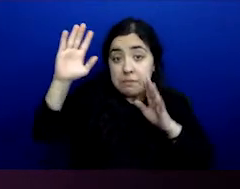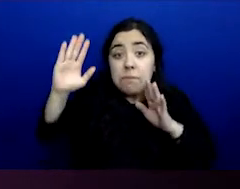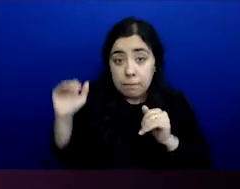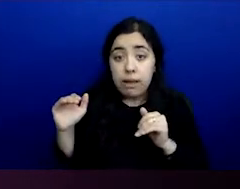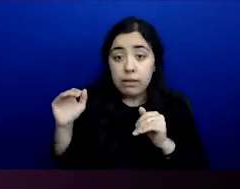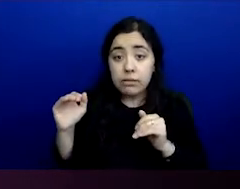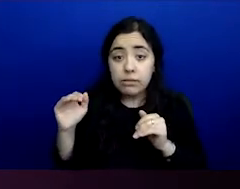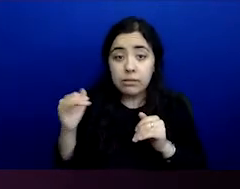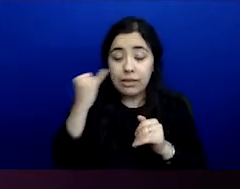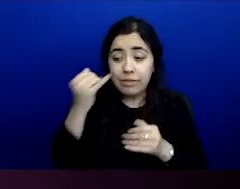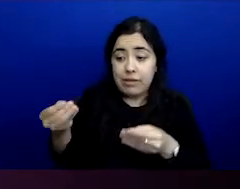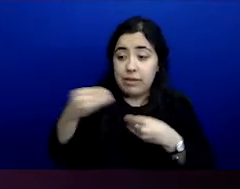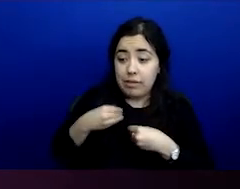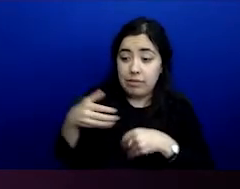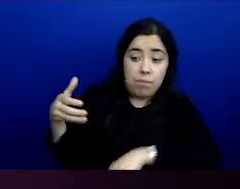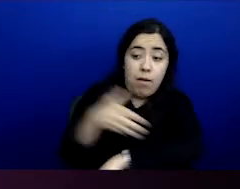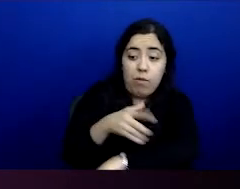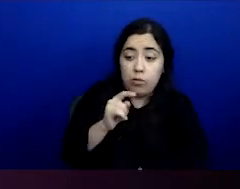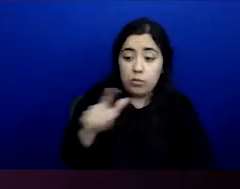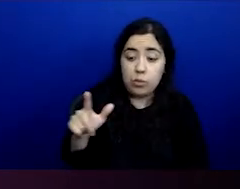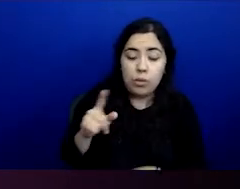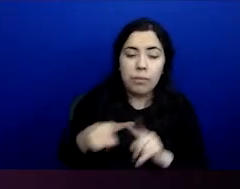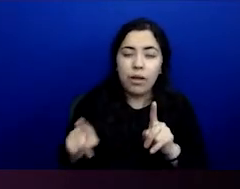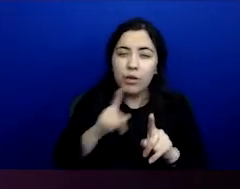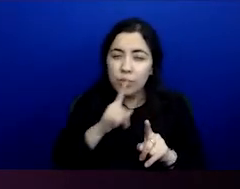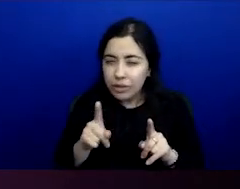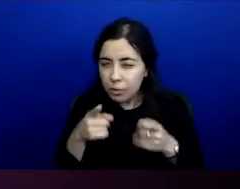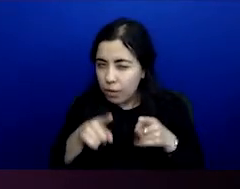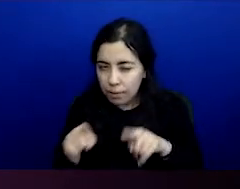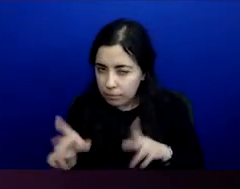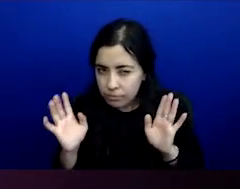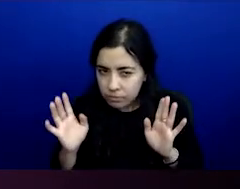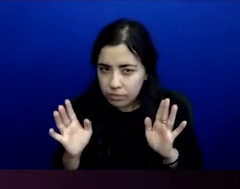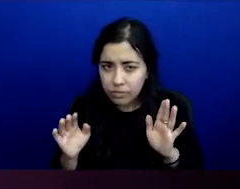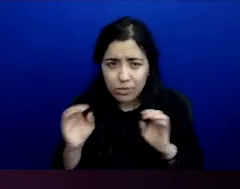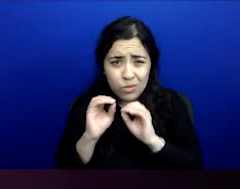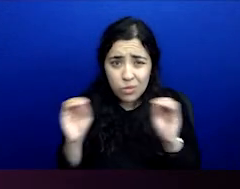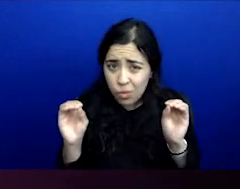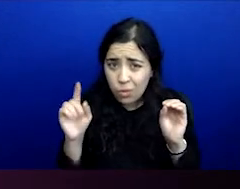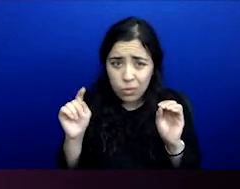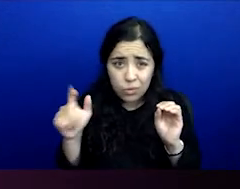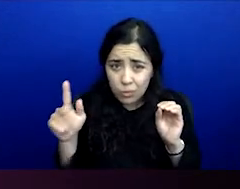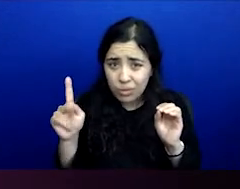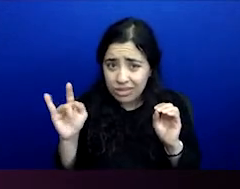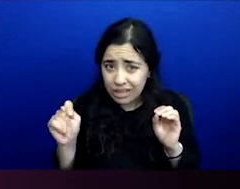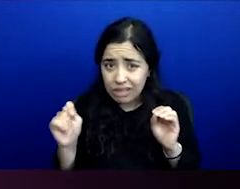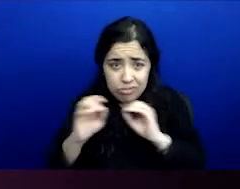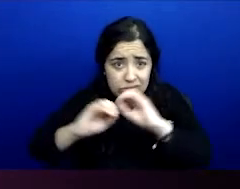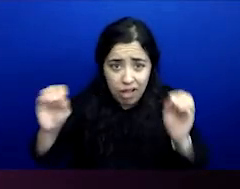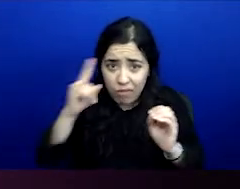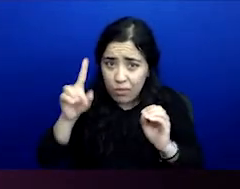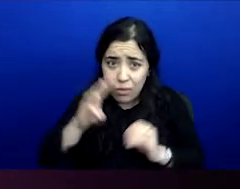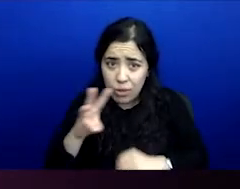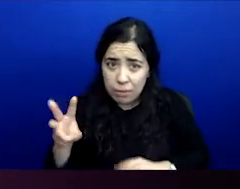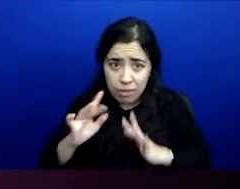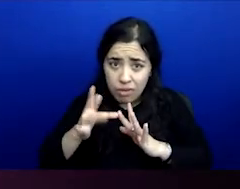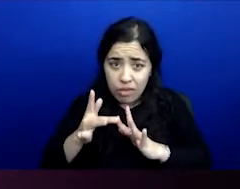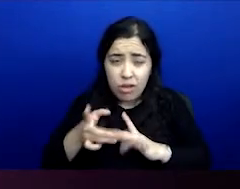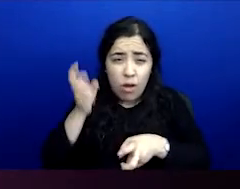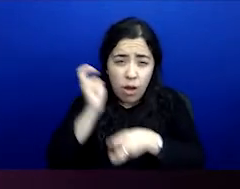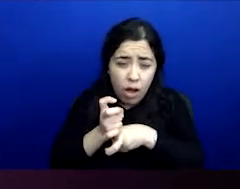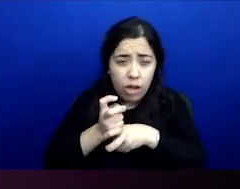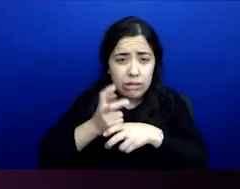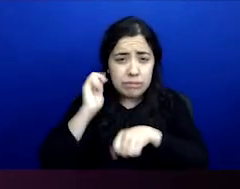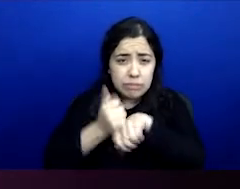we're given powerful tools, but in reality, there's no toolkit for the web. It's difficult to build really fast